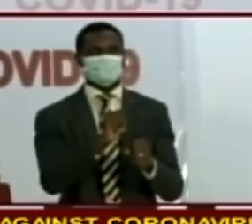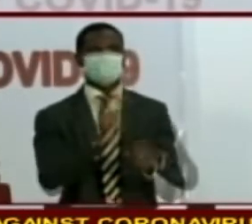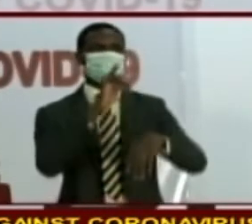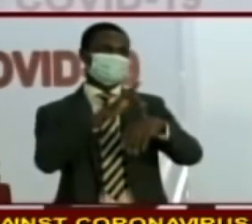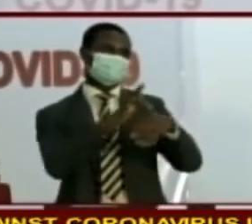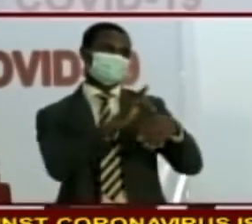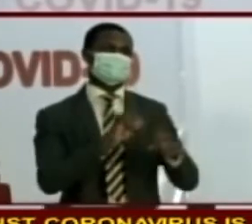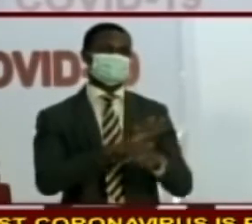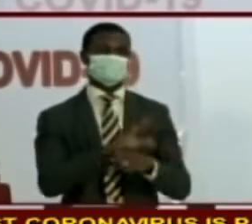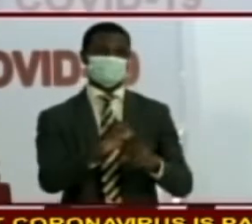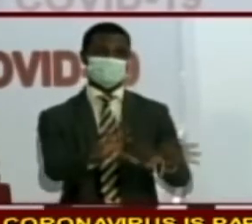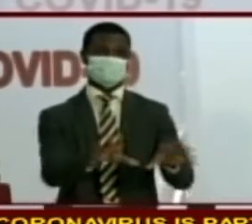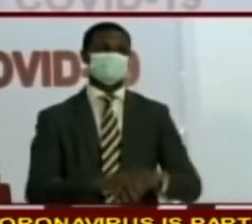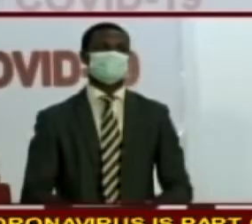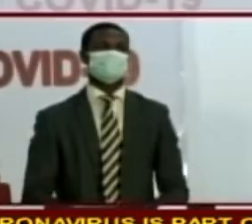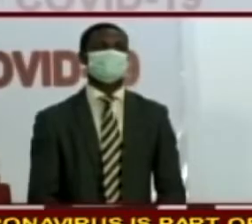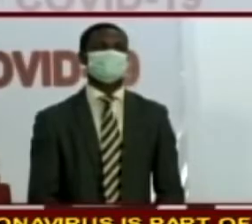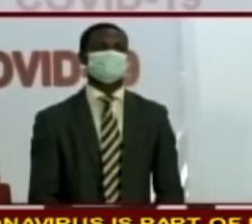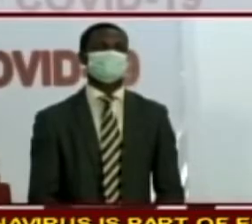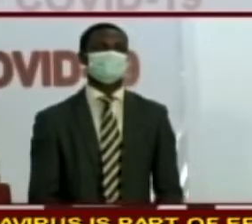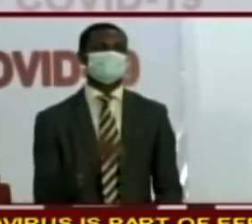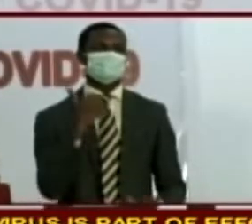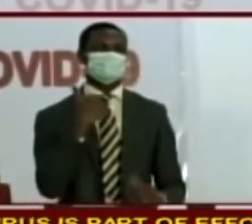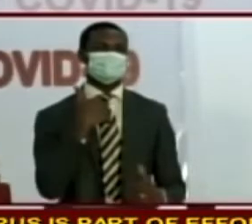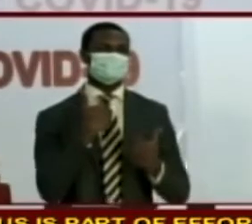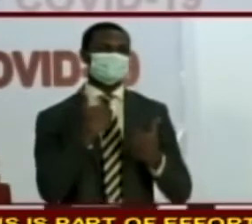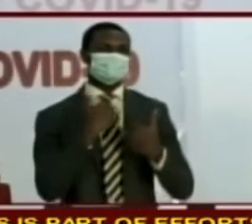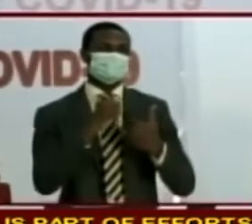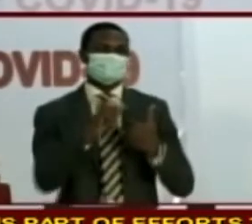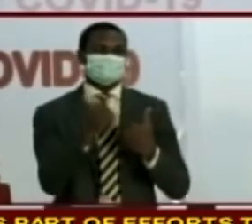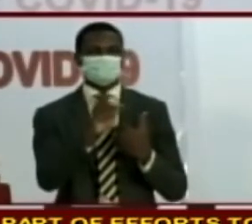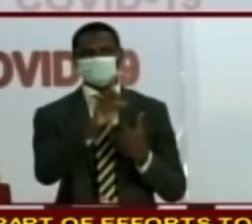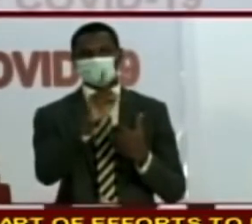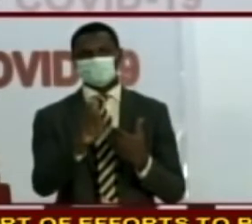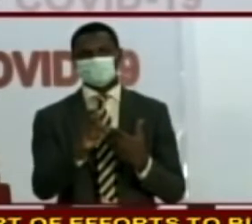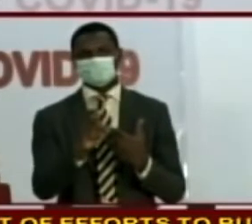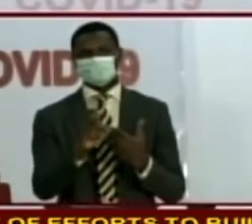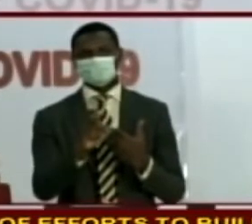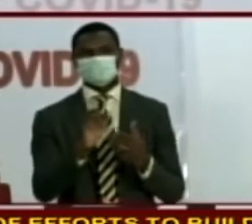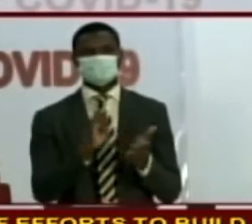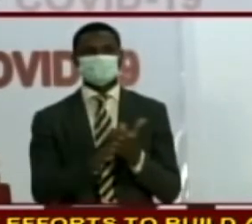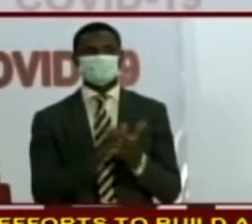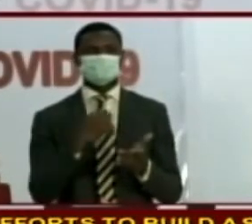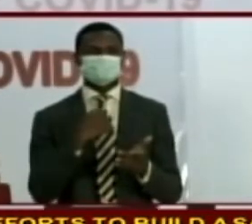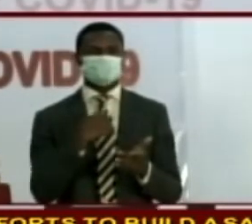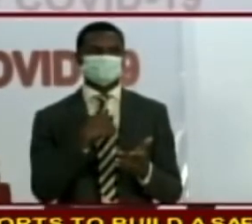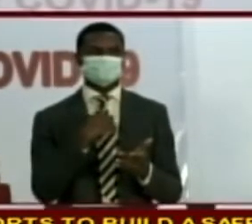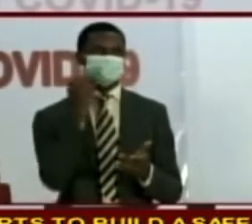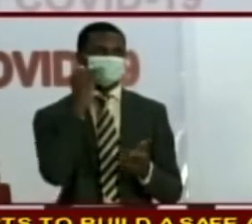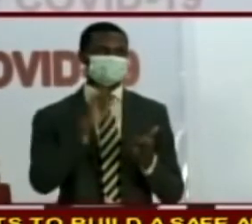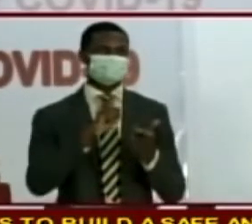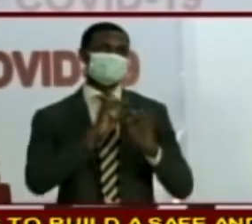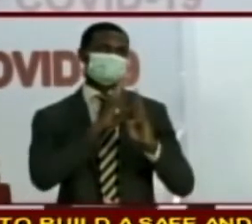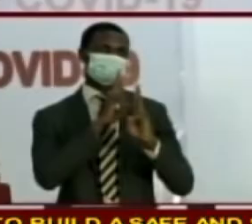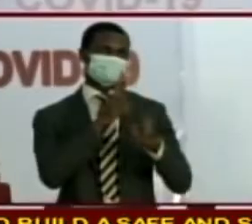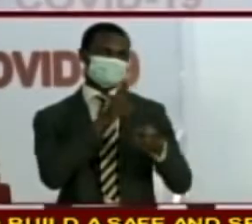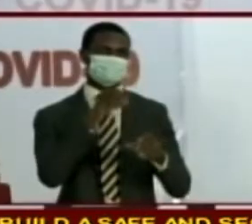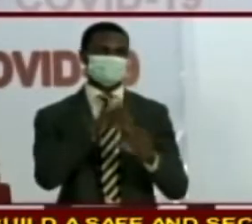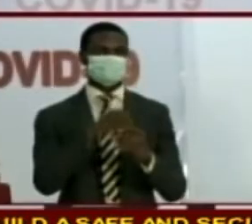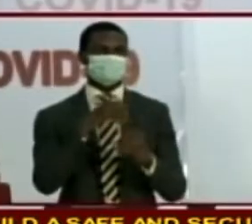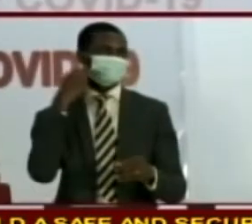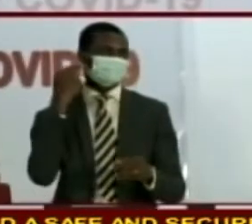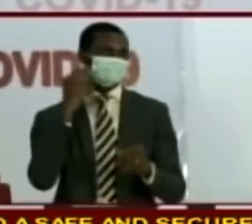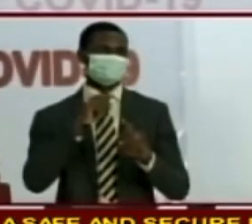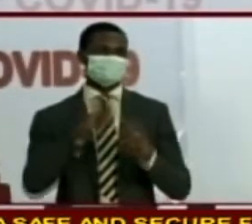There was a question, I think, which I'm supposed to respond to in Hausa, but let me answer in English, that has to deal with